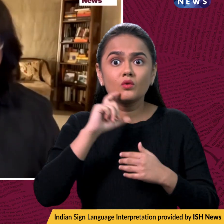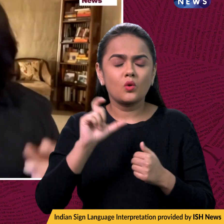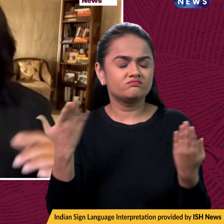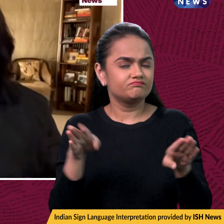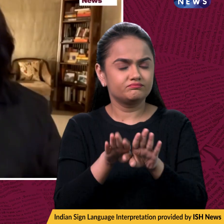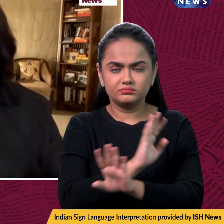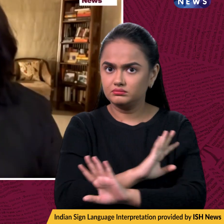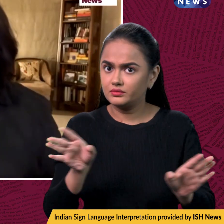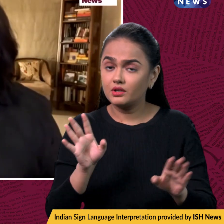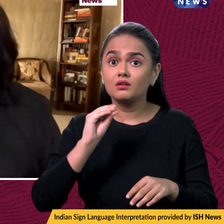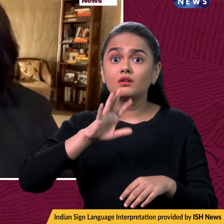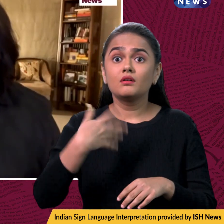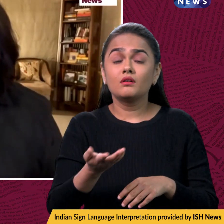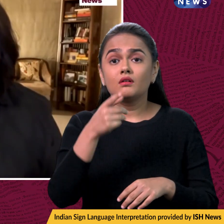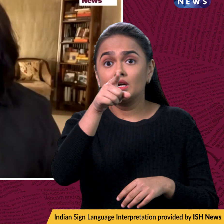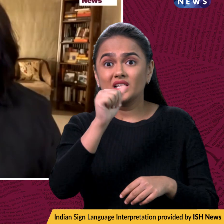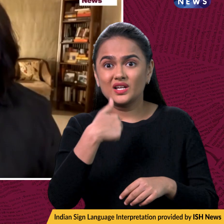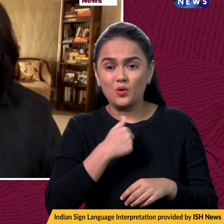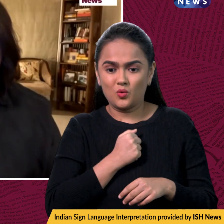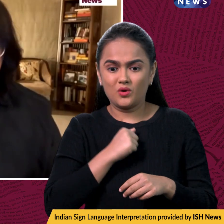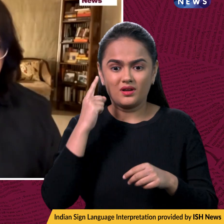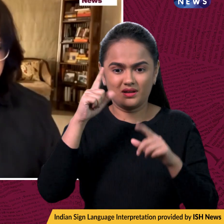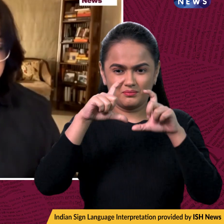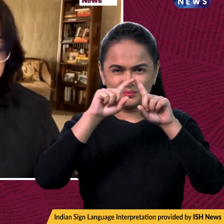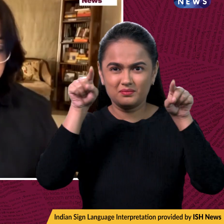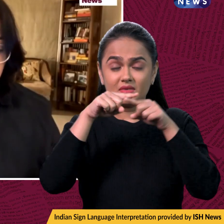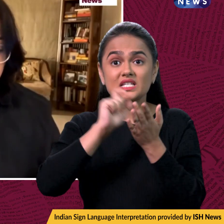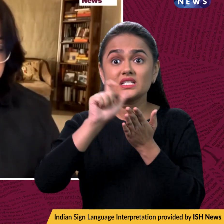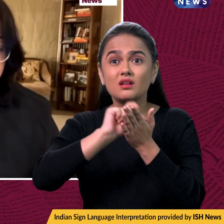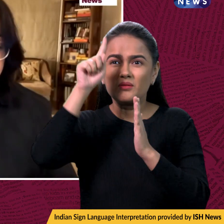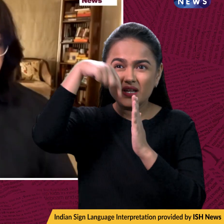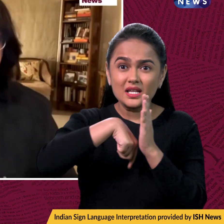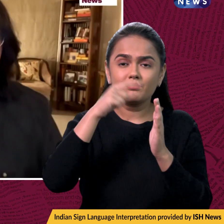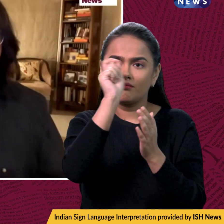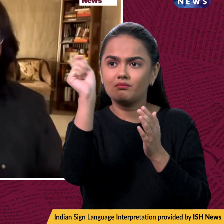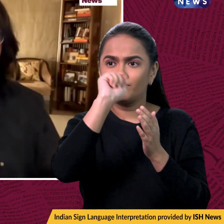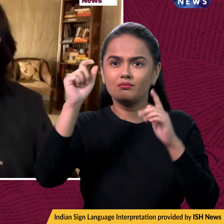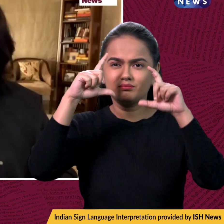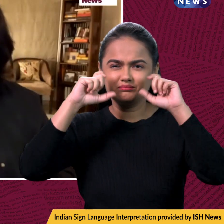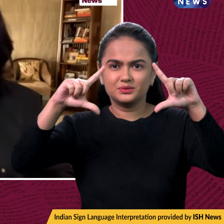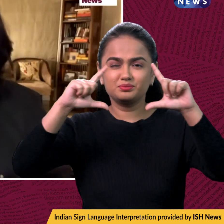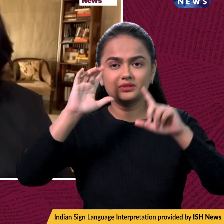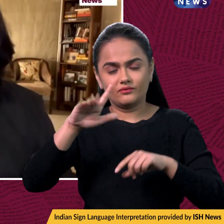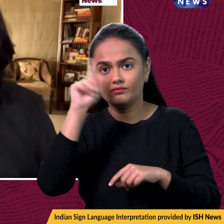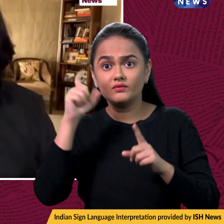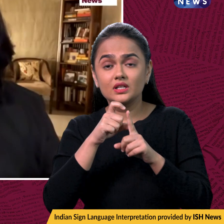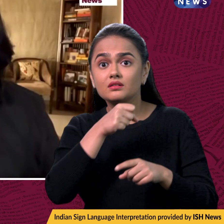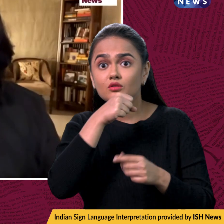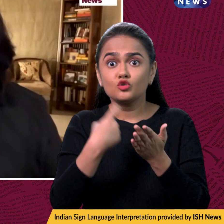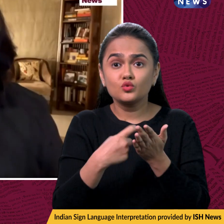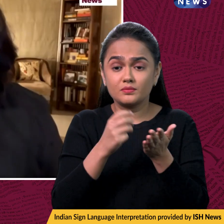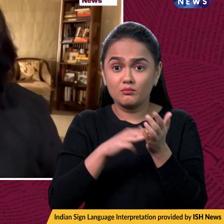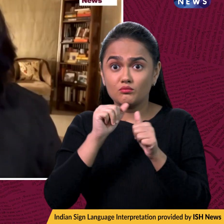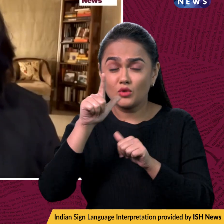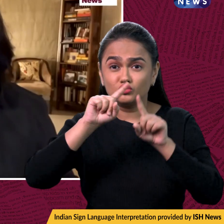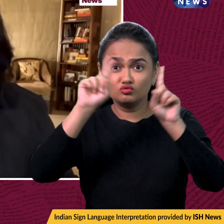stay shut, and you can refer to our posts on Instagram for more details of those rules in Delhi. Basically,